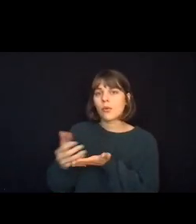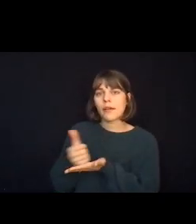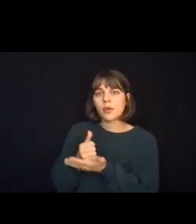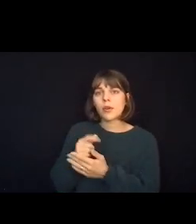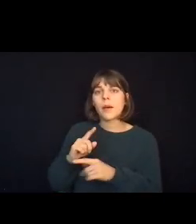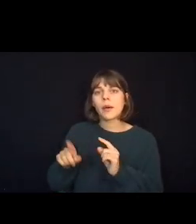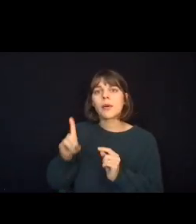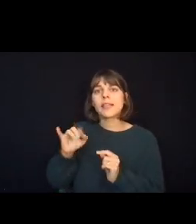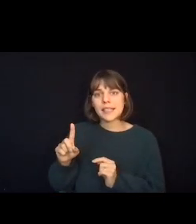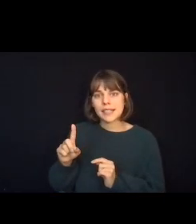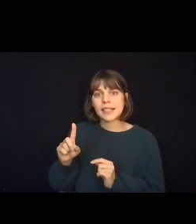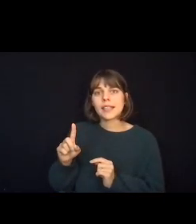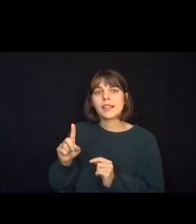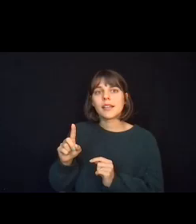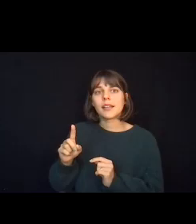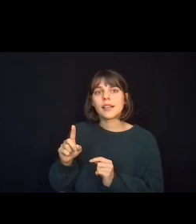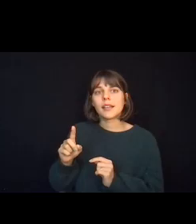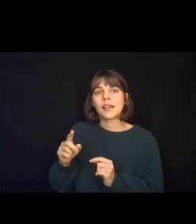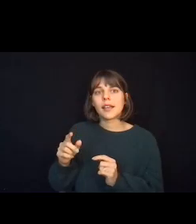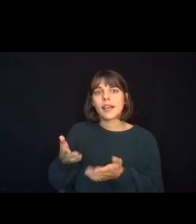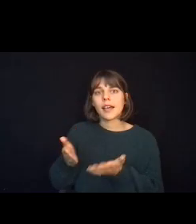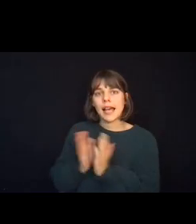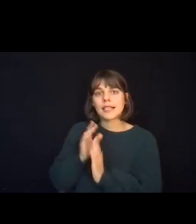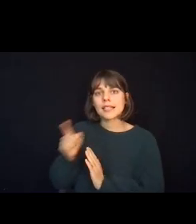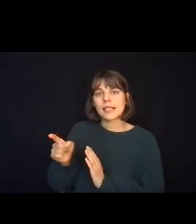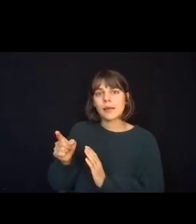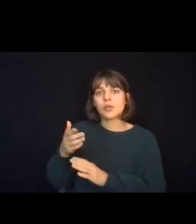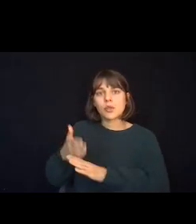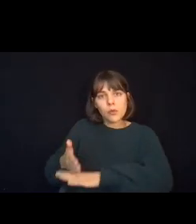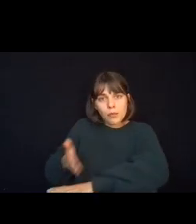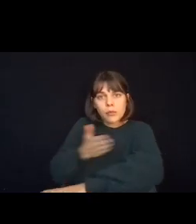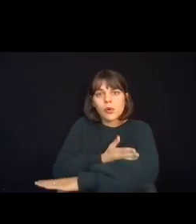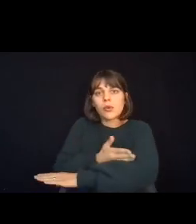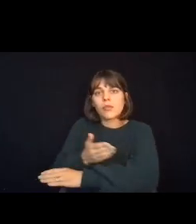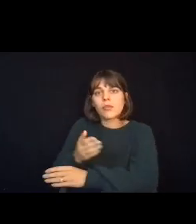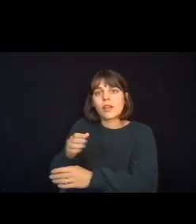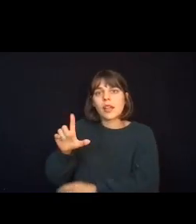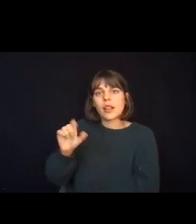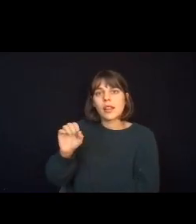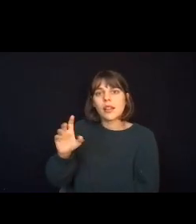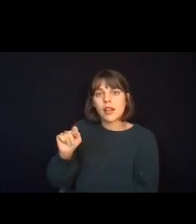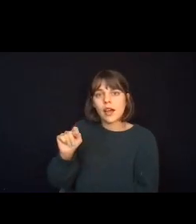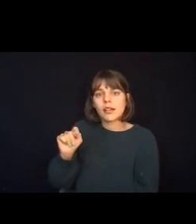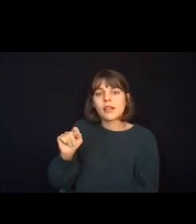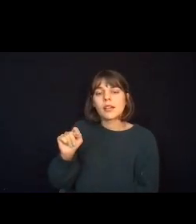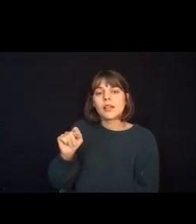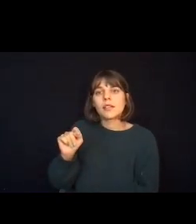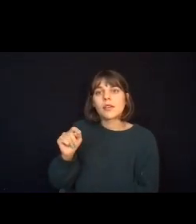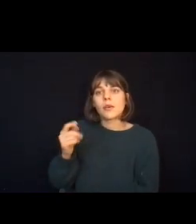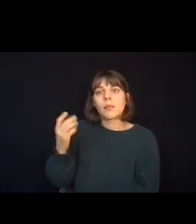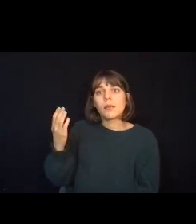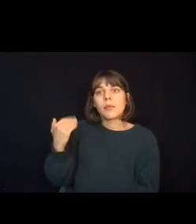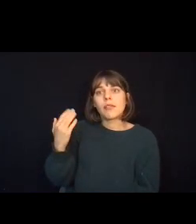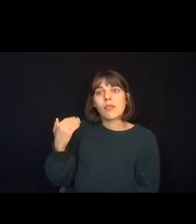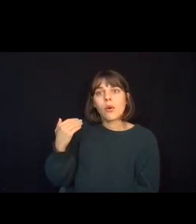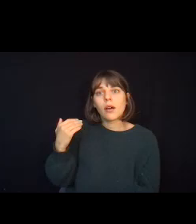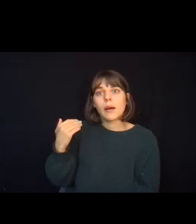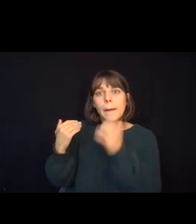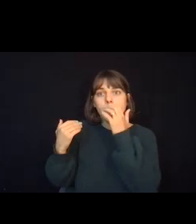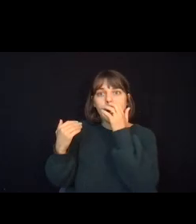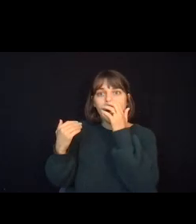have them make significant improvements to the lot as condition for use. So before they were using it,